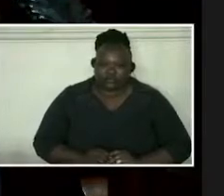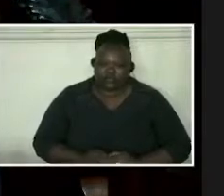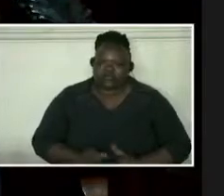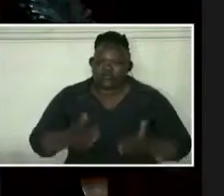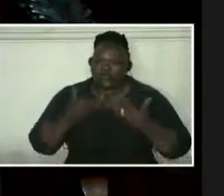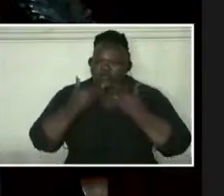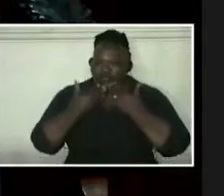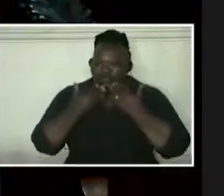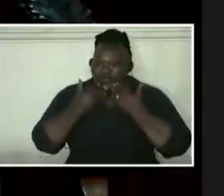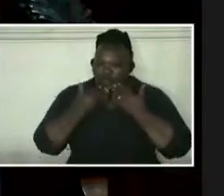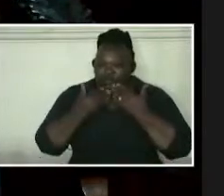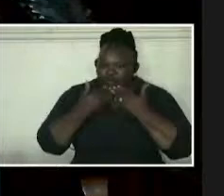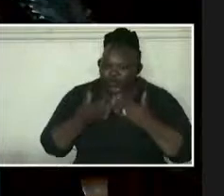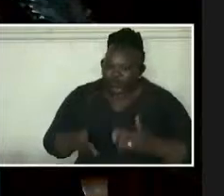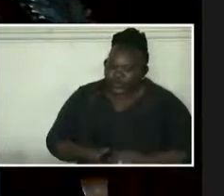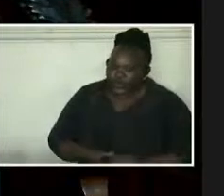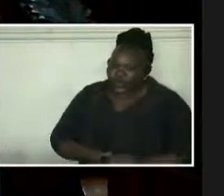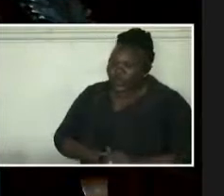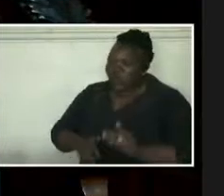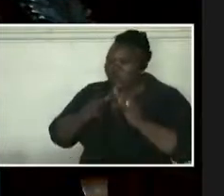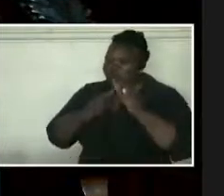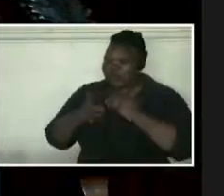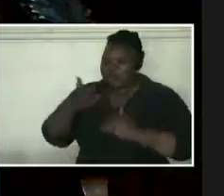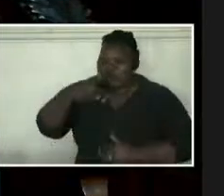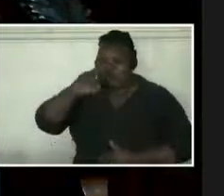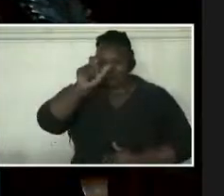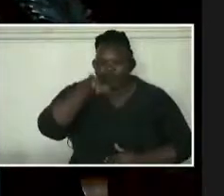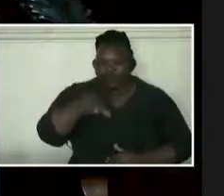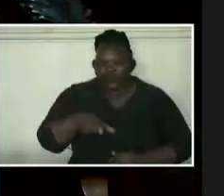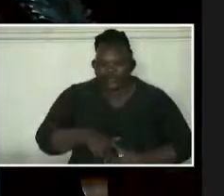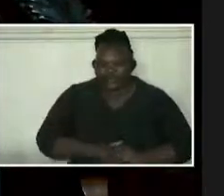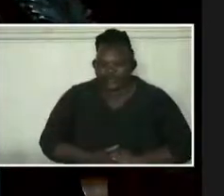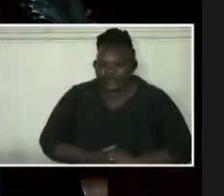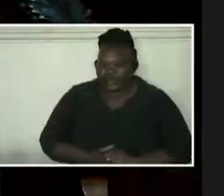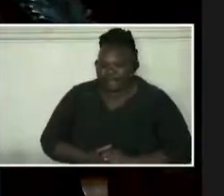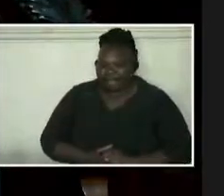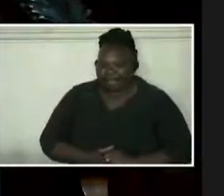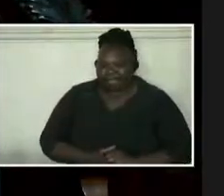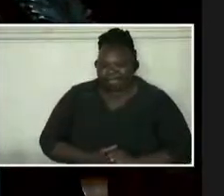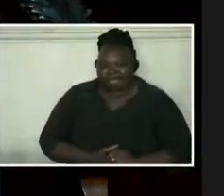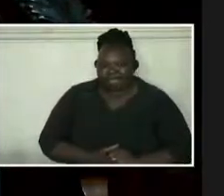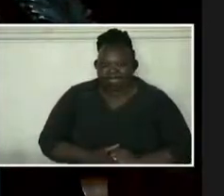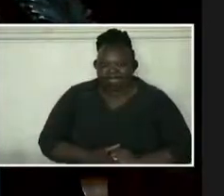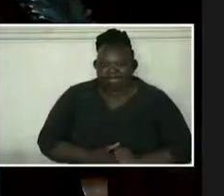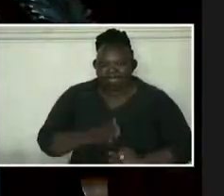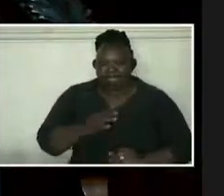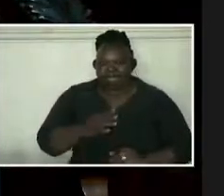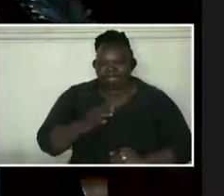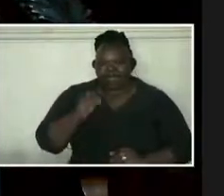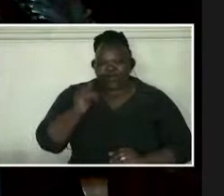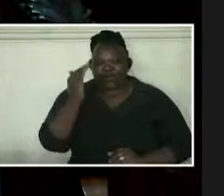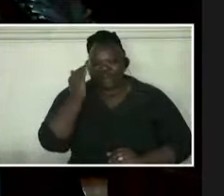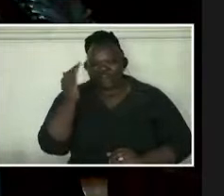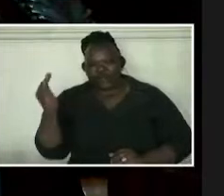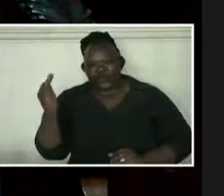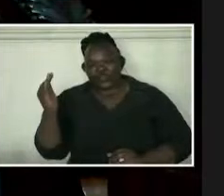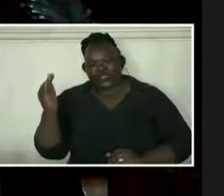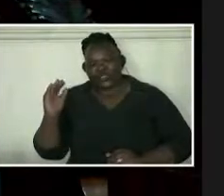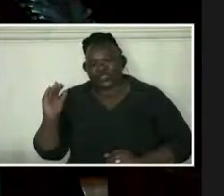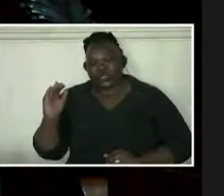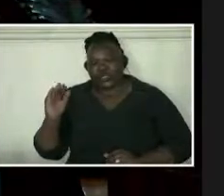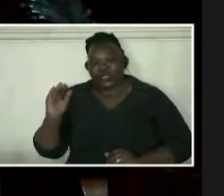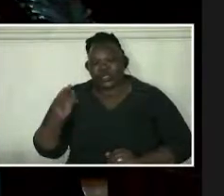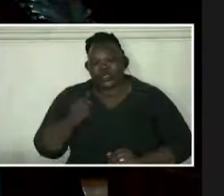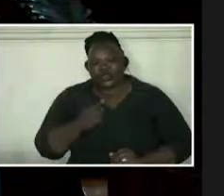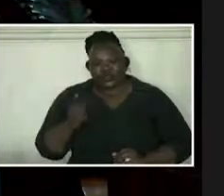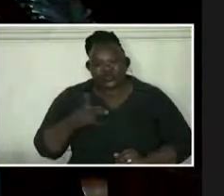thank you very much er honorable chairperson good afternoon to you good afternoon to